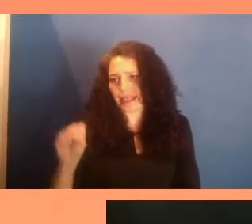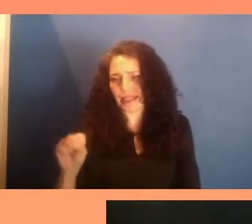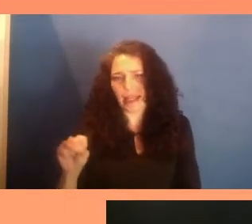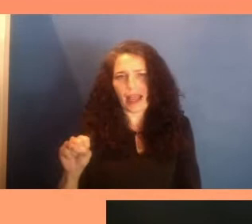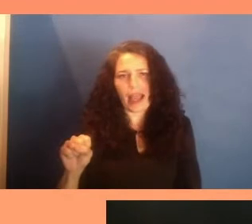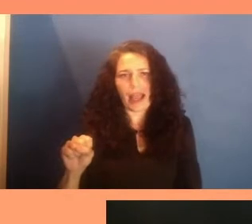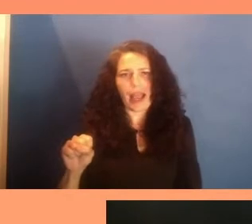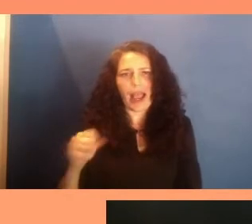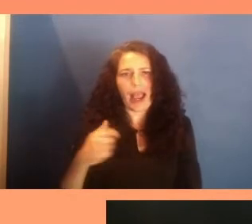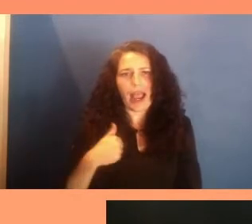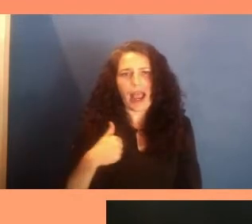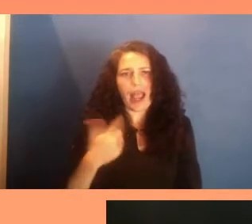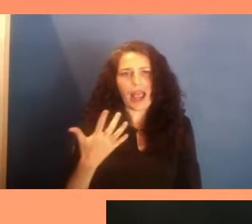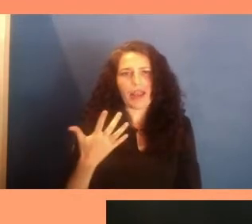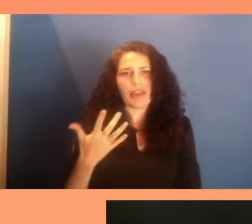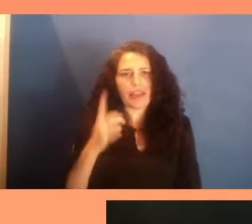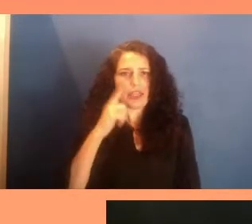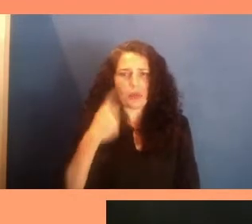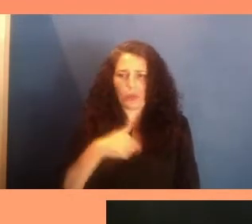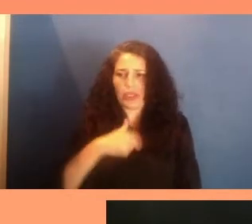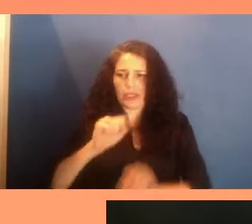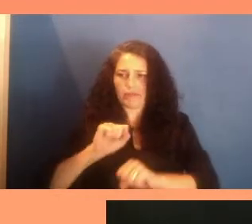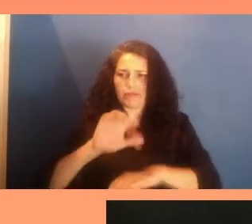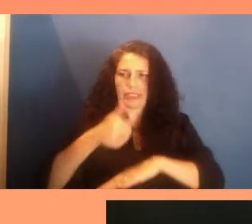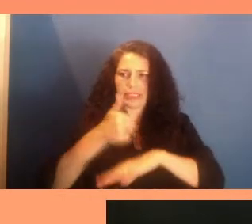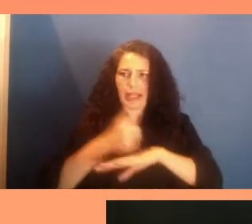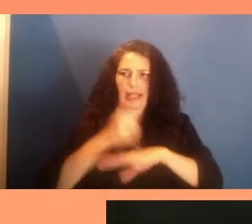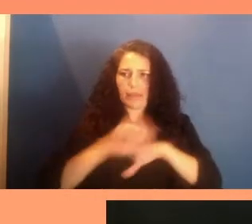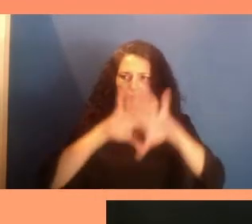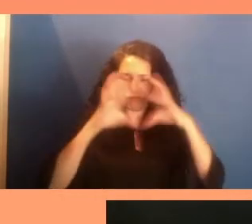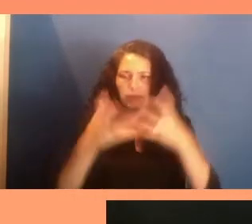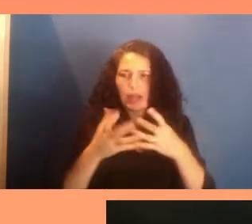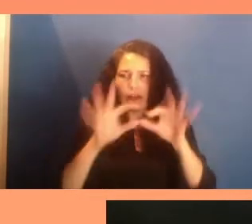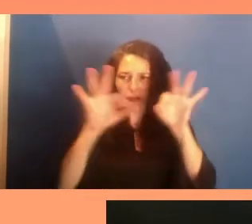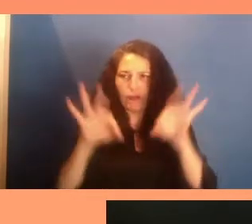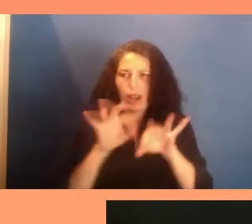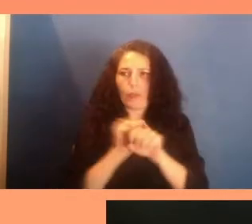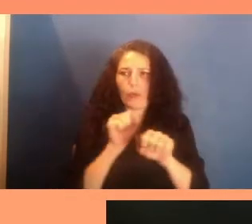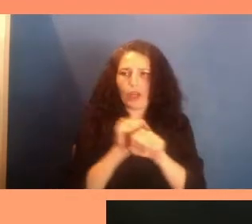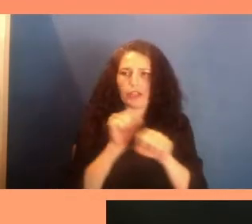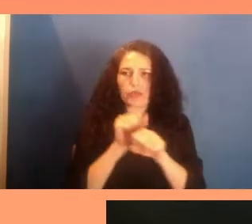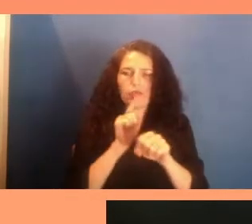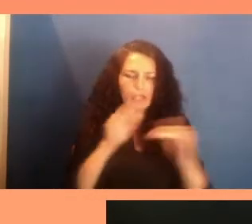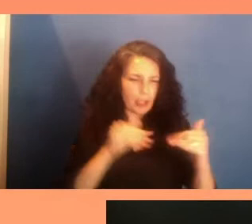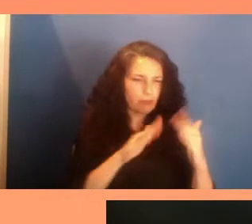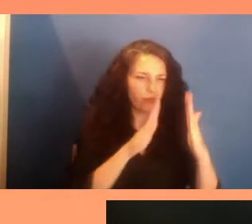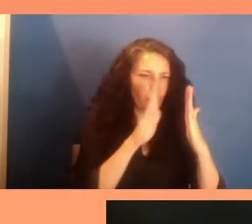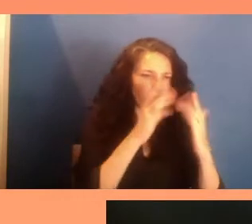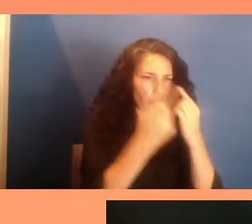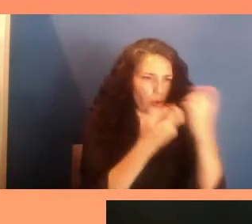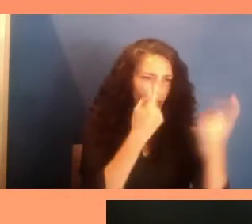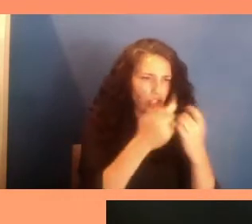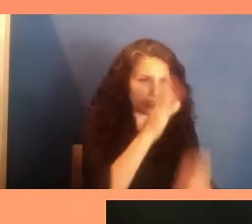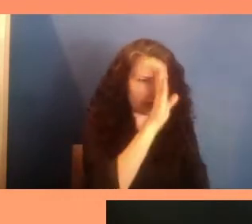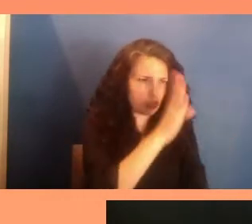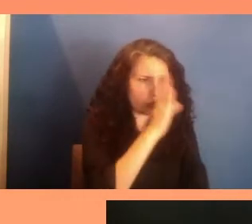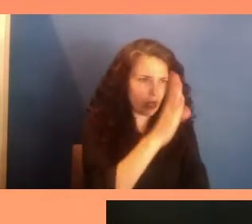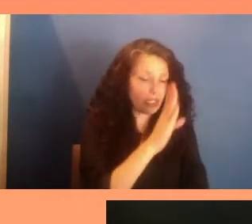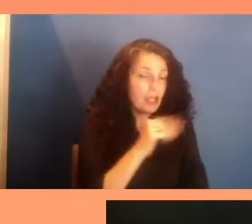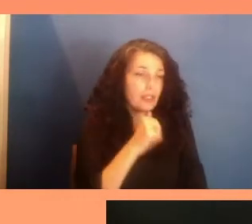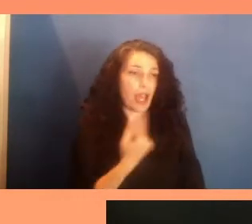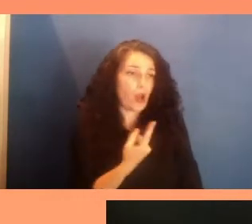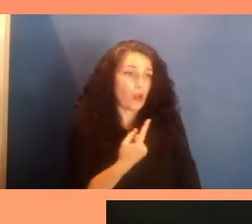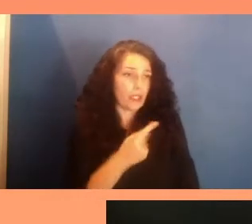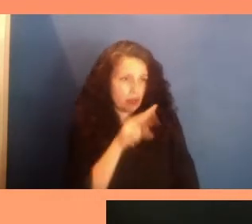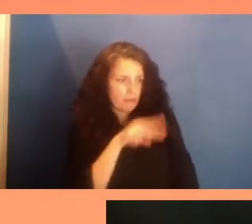a framework that I think allows us to grapple with these questions in a more direct way, rather than just sort of have them be reactionary. And I think